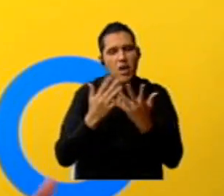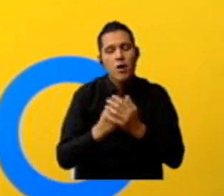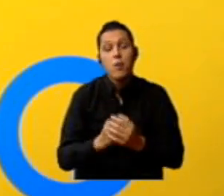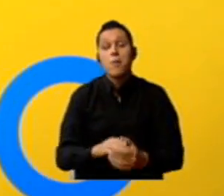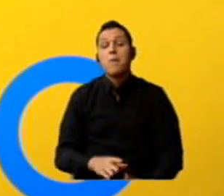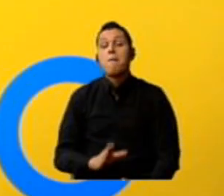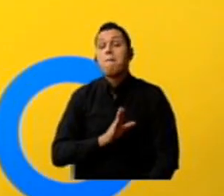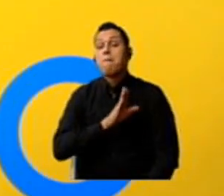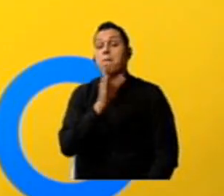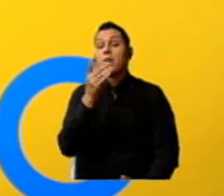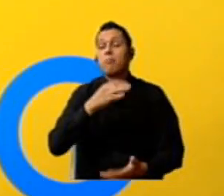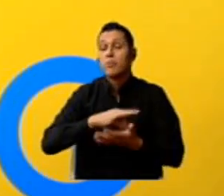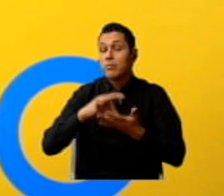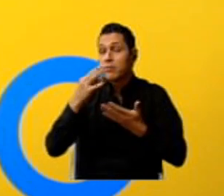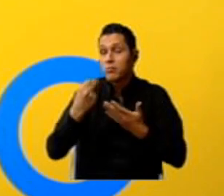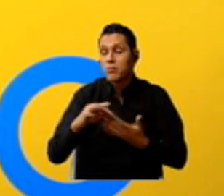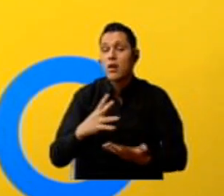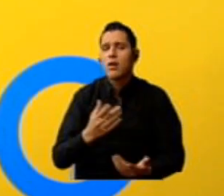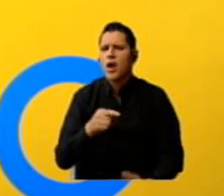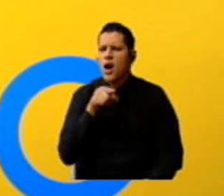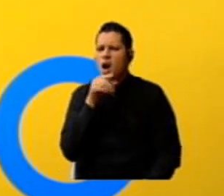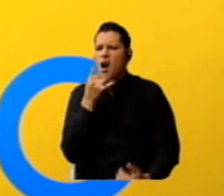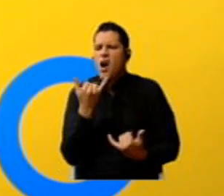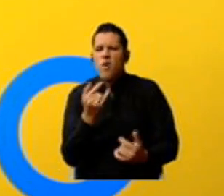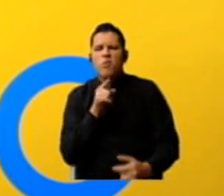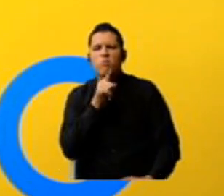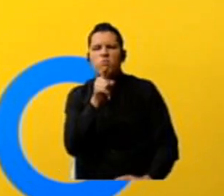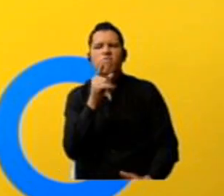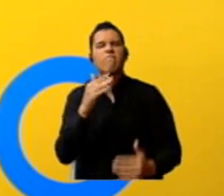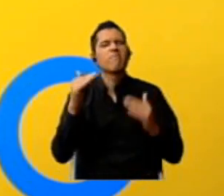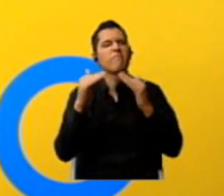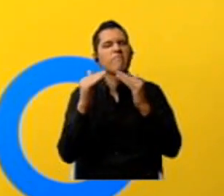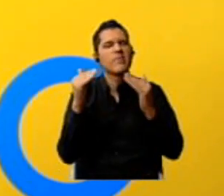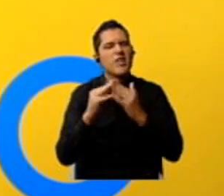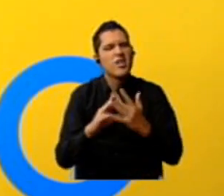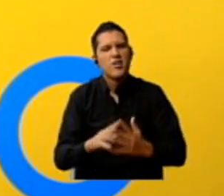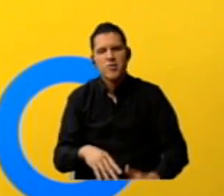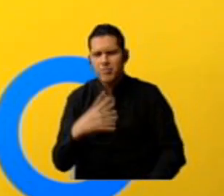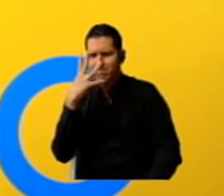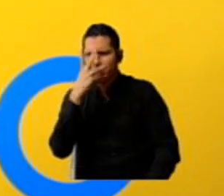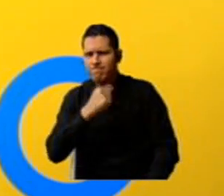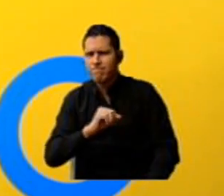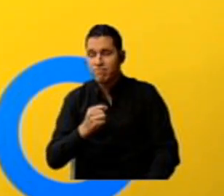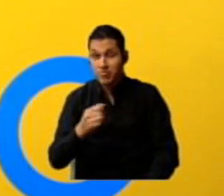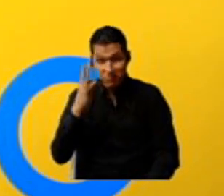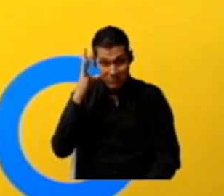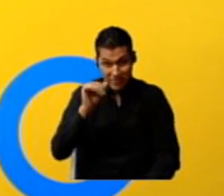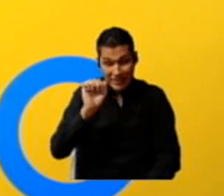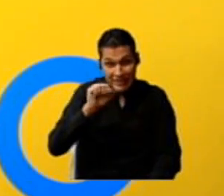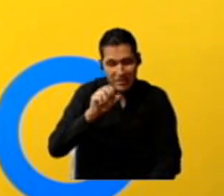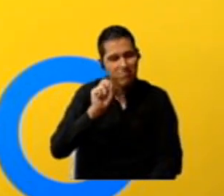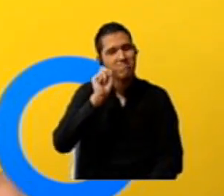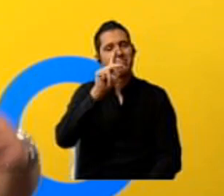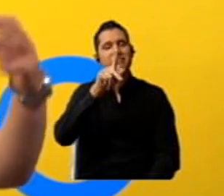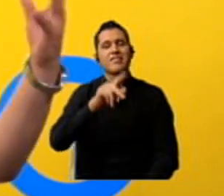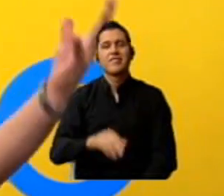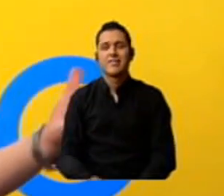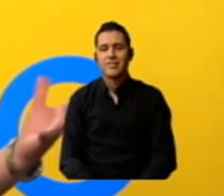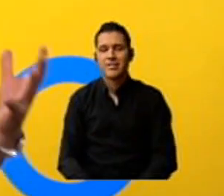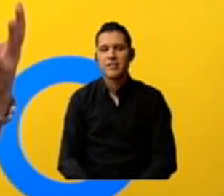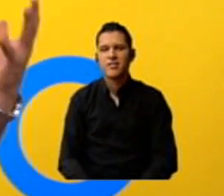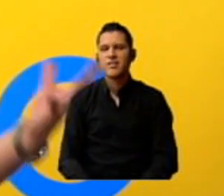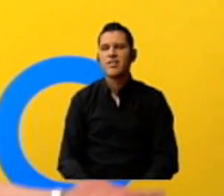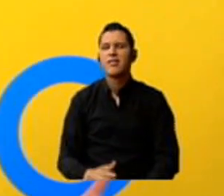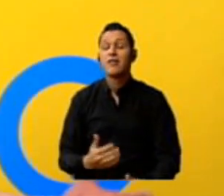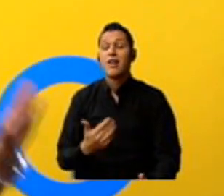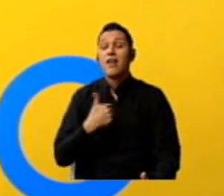cool, but learning at home is much more fun, don't you think? Yeah? Good. We have